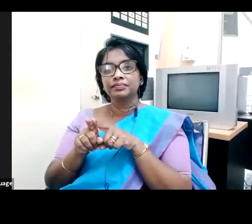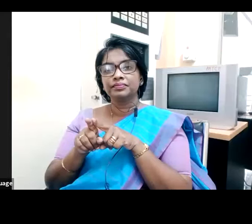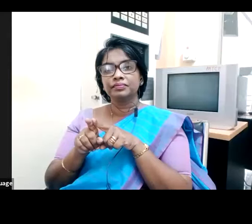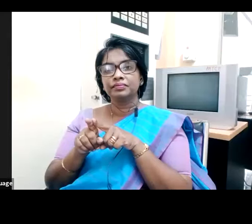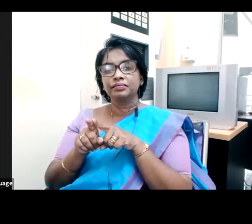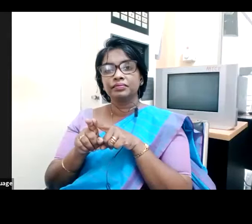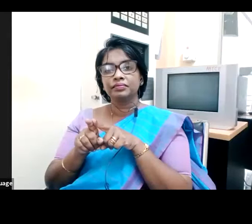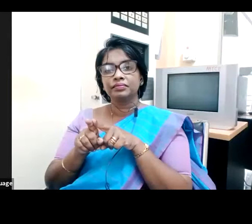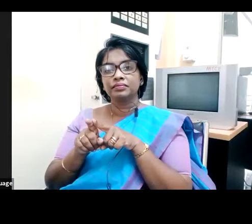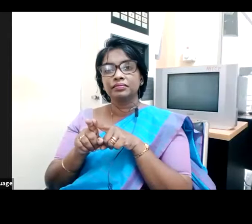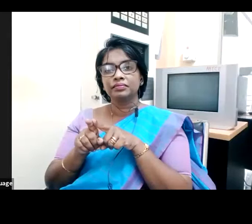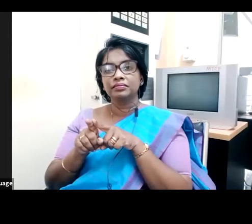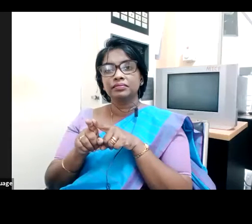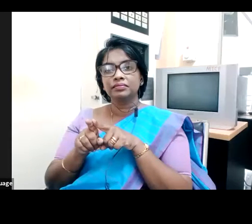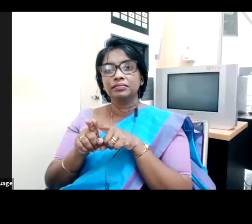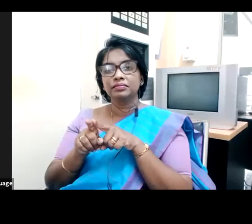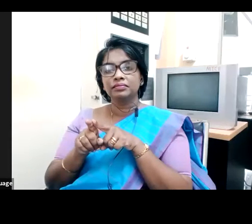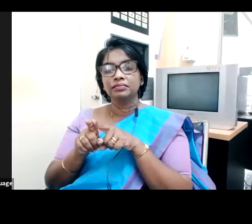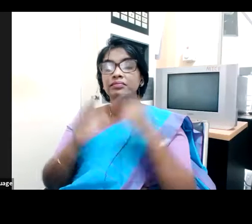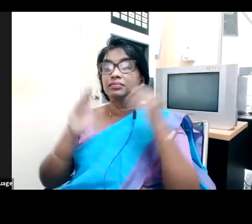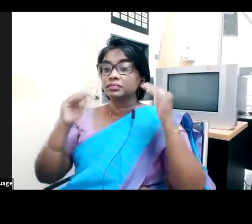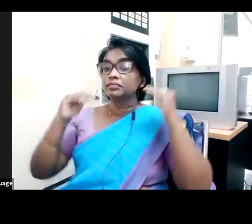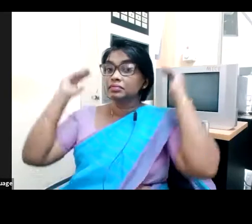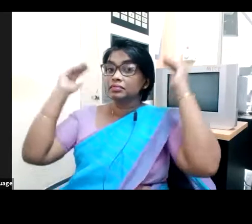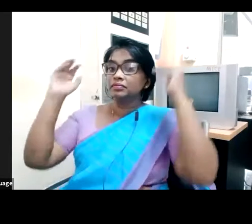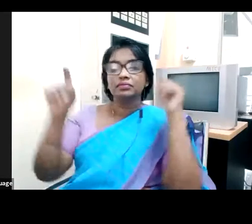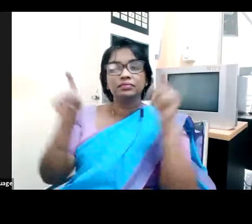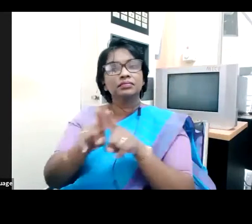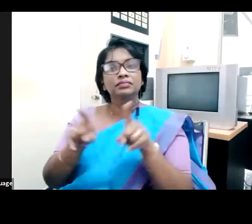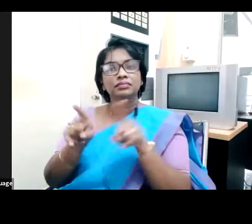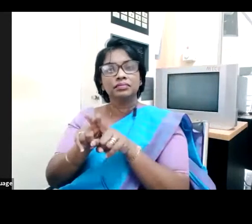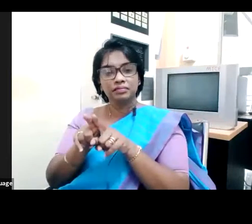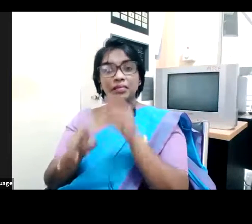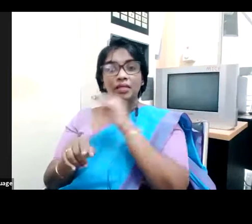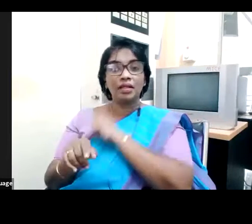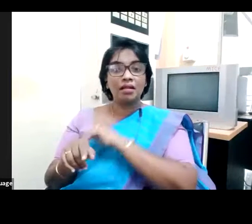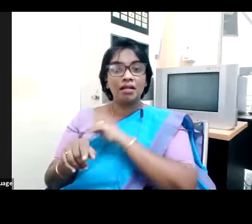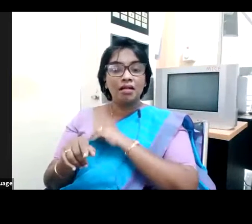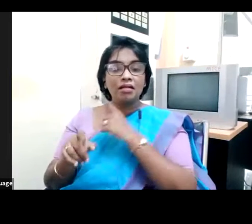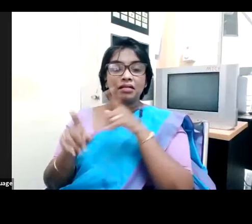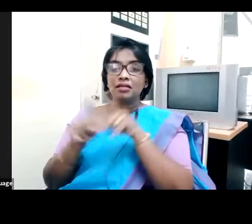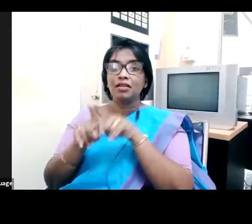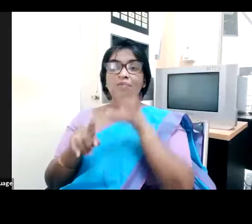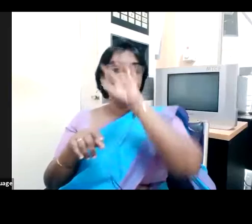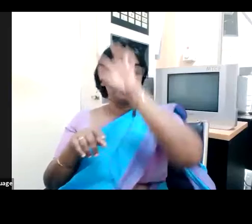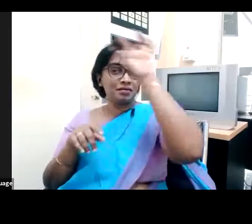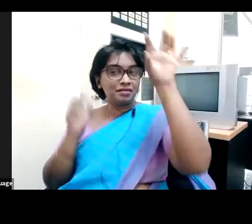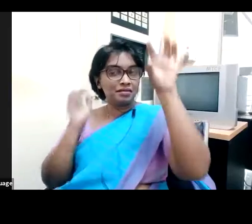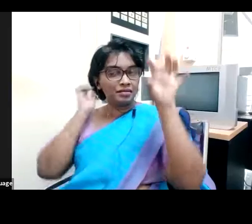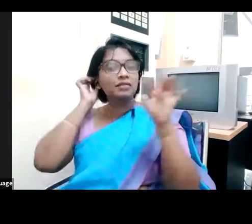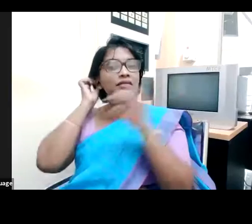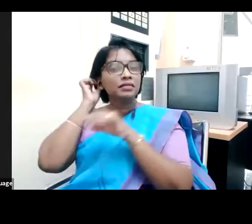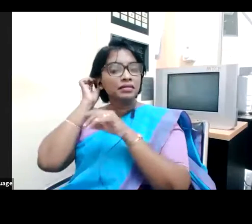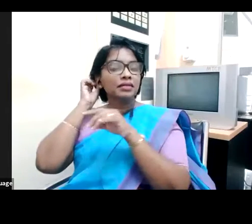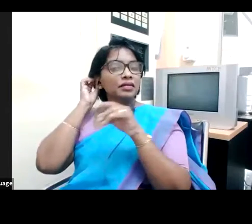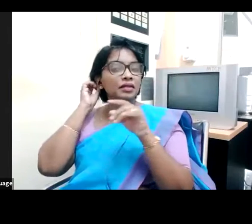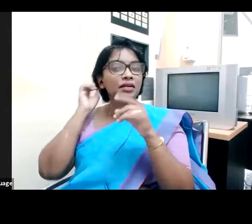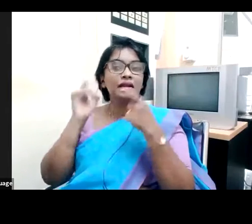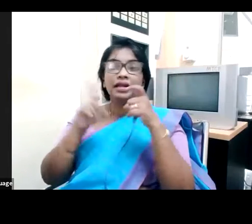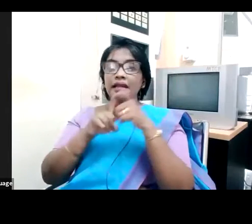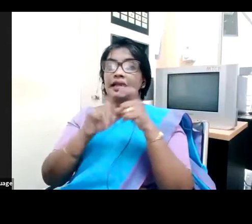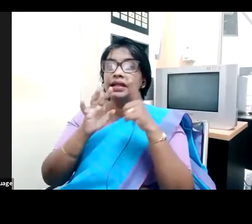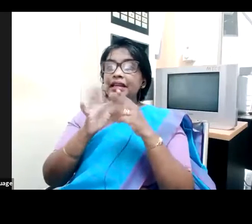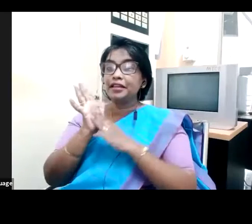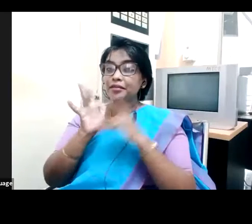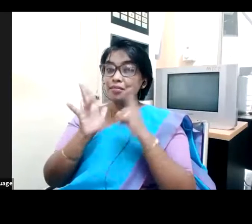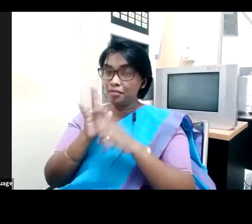top line or the revenue growth. So at Demos, we believe that diverse workforce can